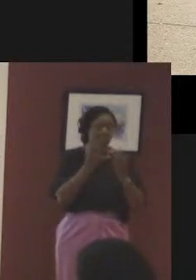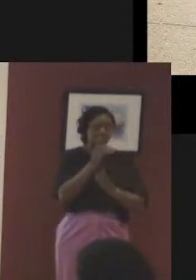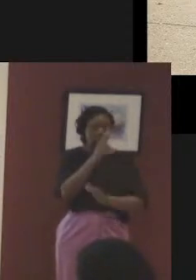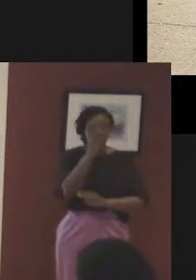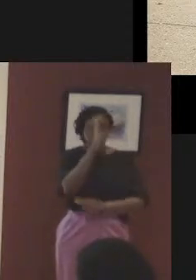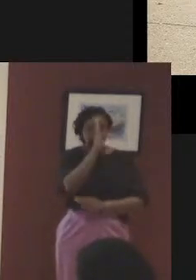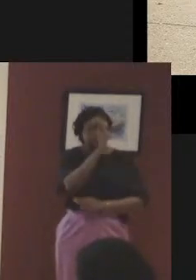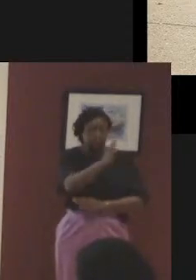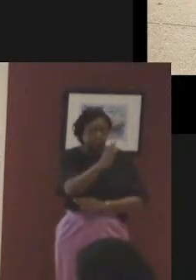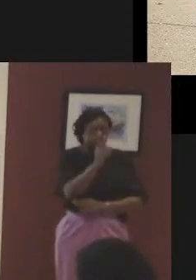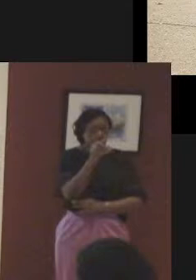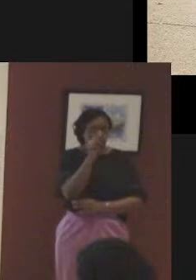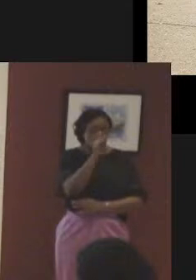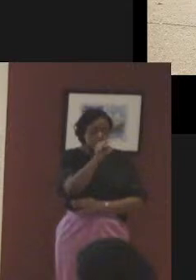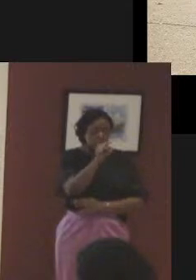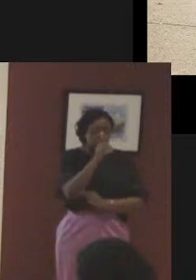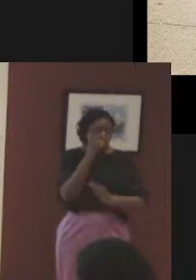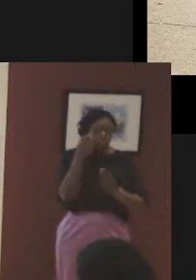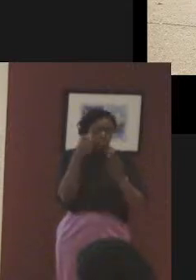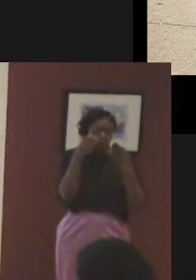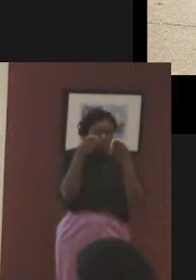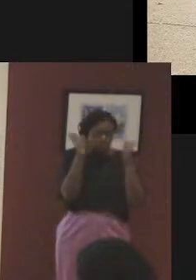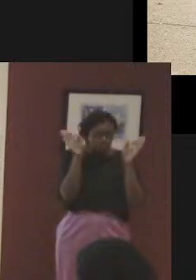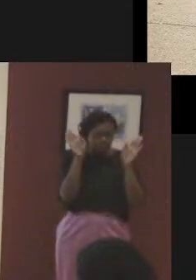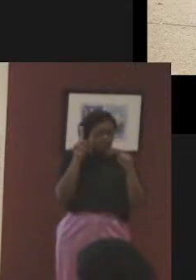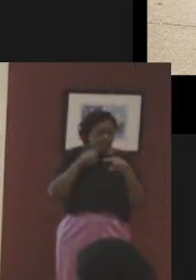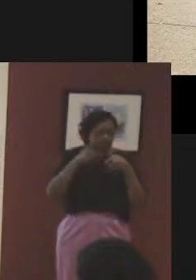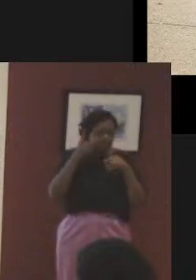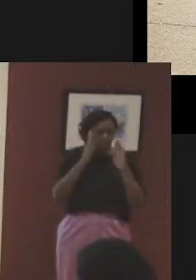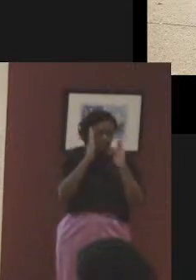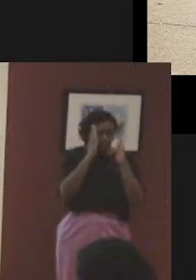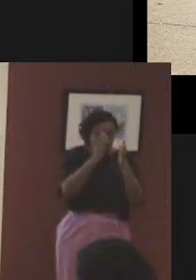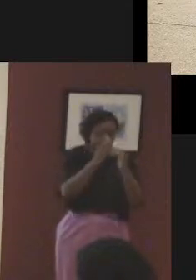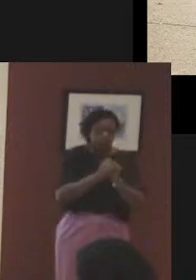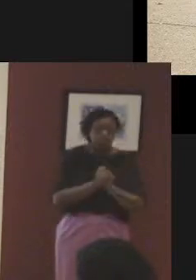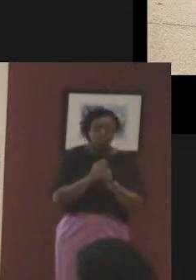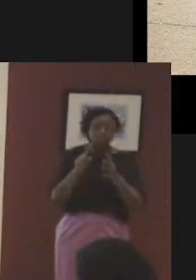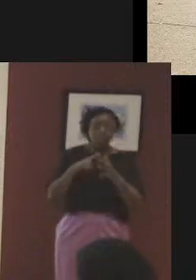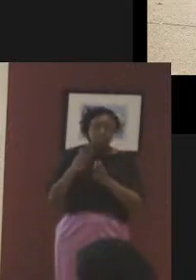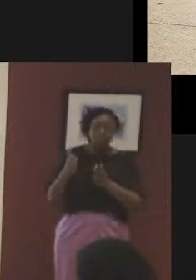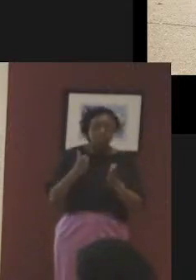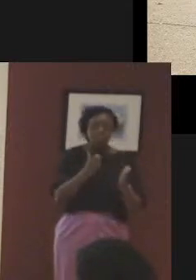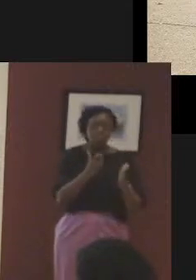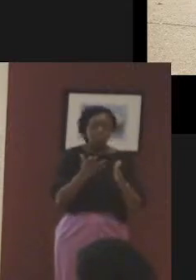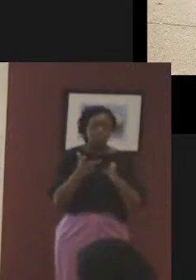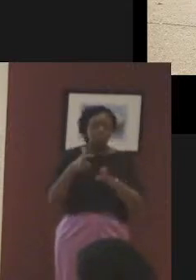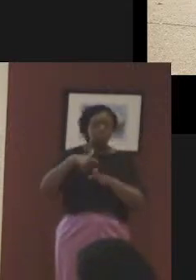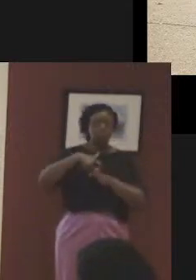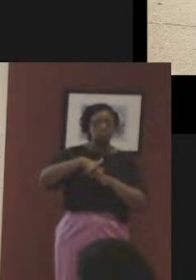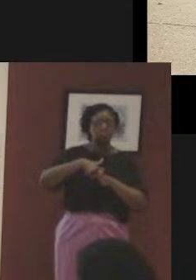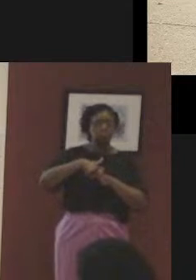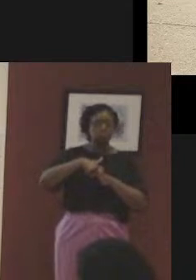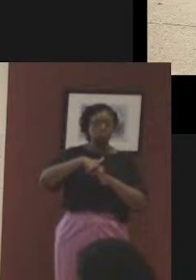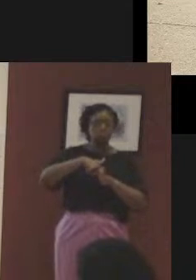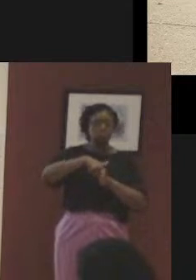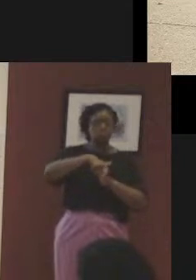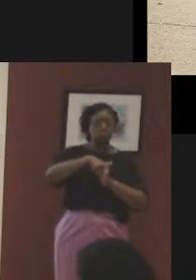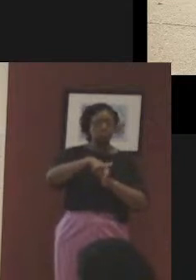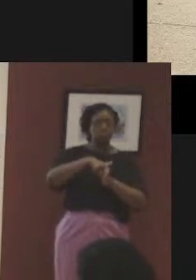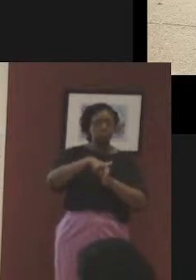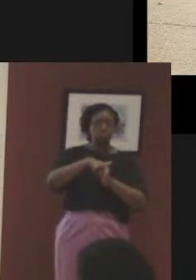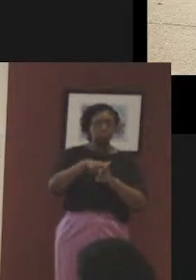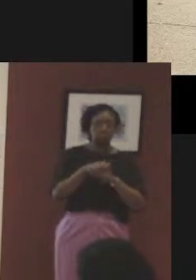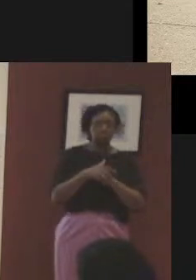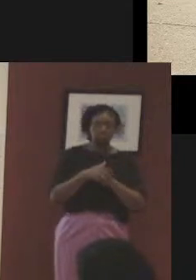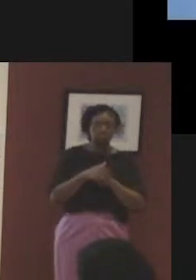directly in front of him. He begins the route almost standing upright and leaning forward at an acute angle,